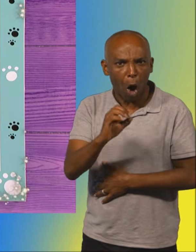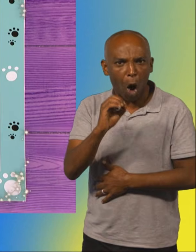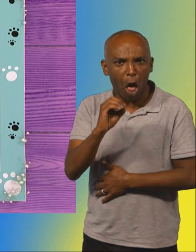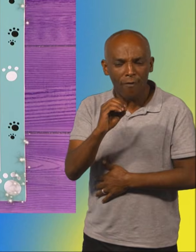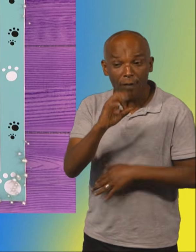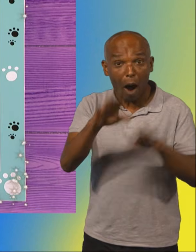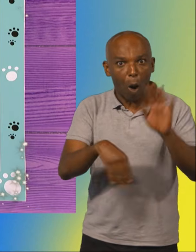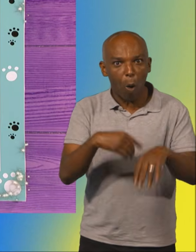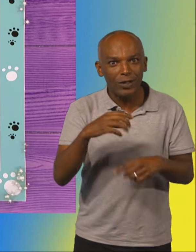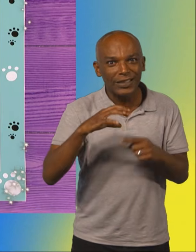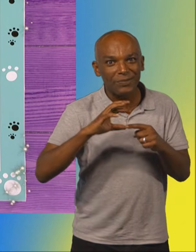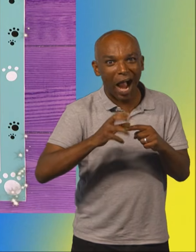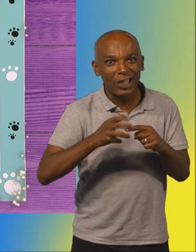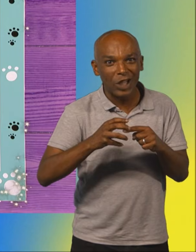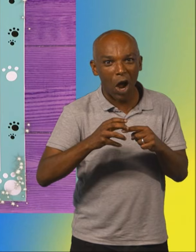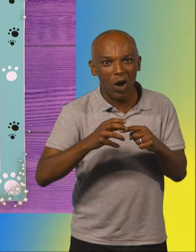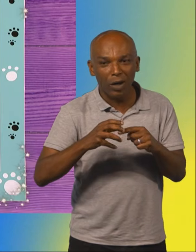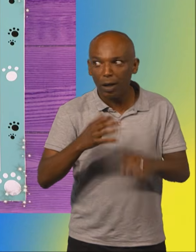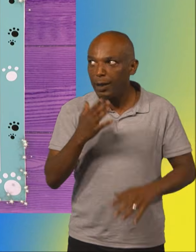and tomatoes.